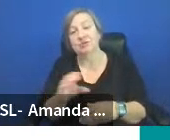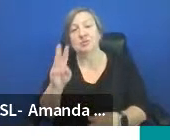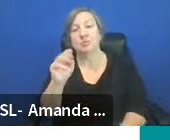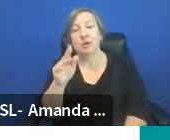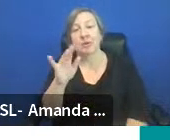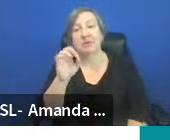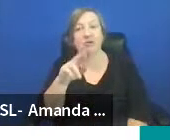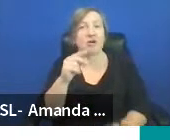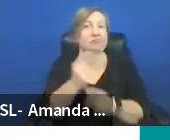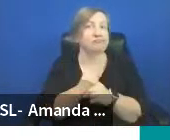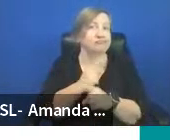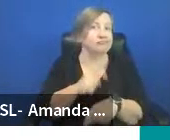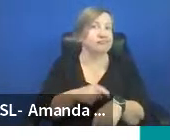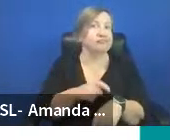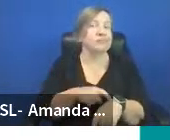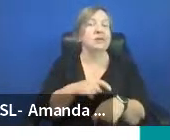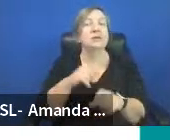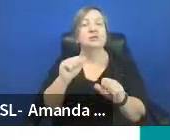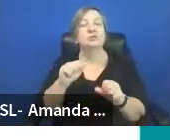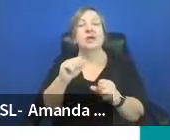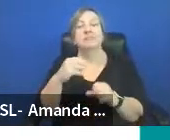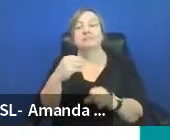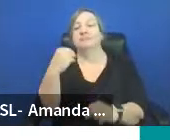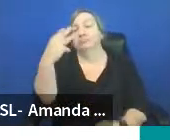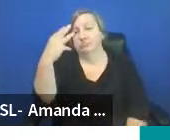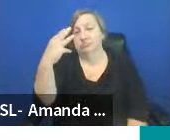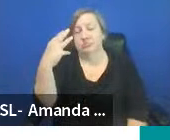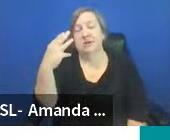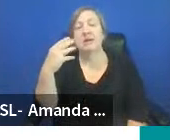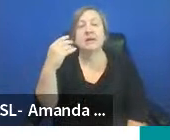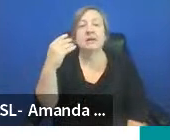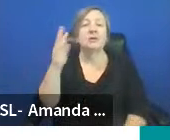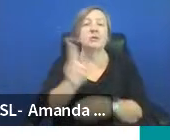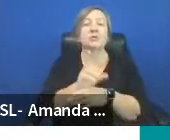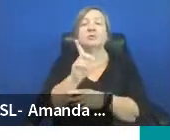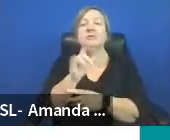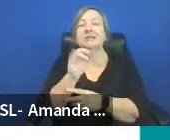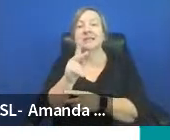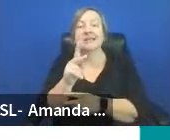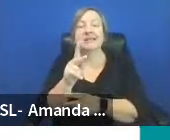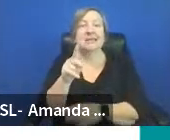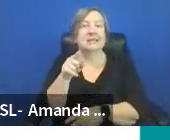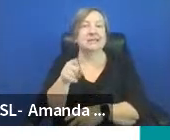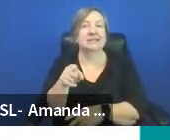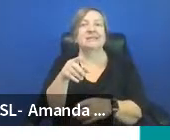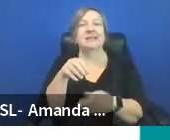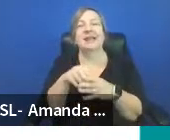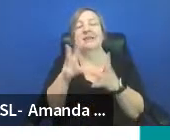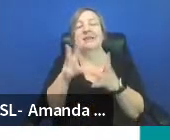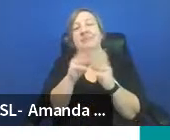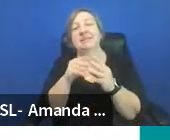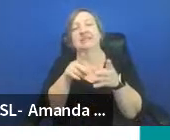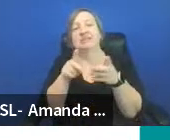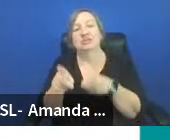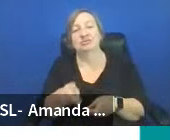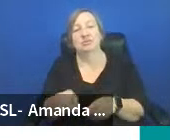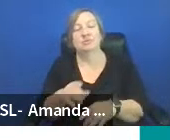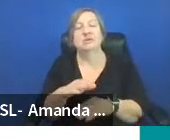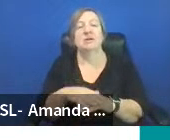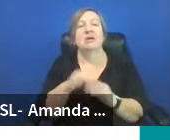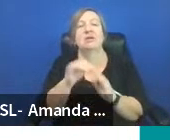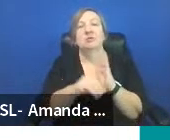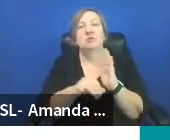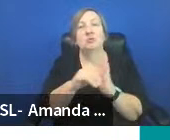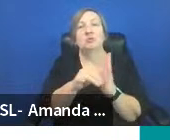time with the option to turn on your web camera. Please use a link located in the meeting description on the YouTube meeting